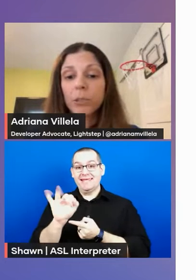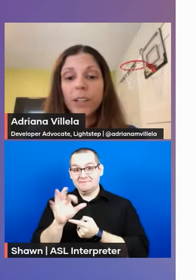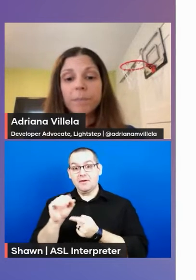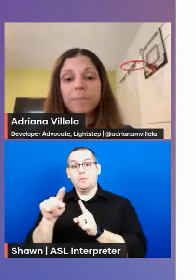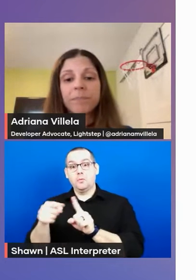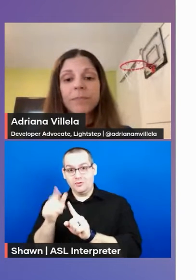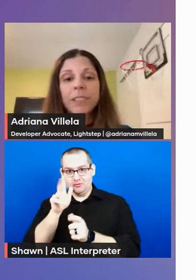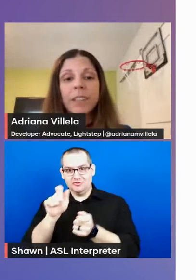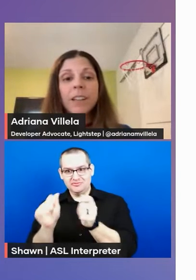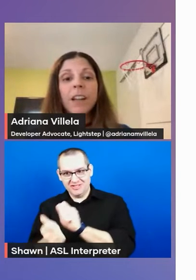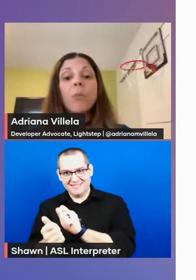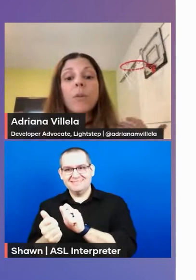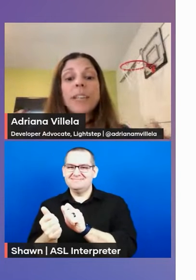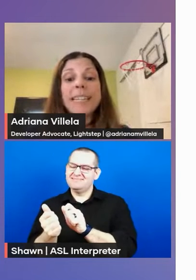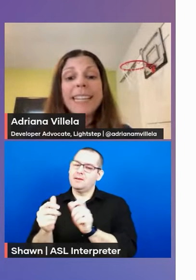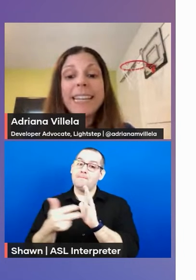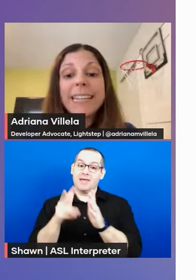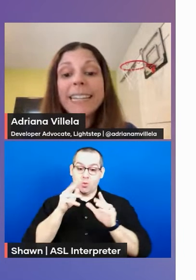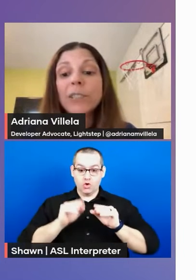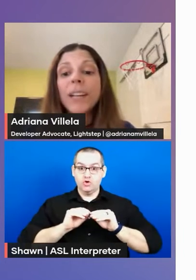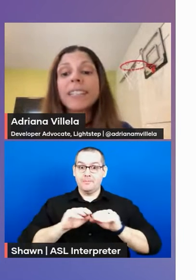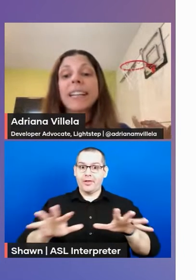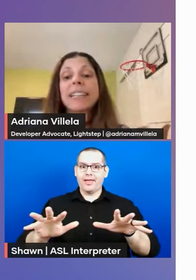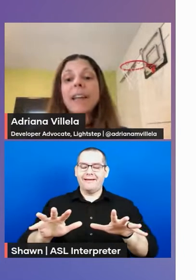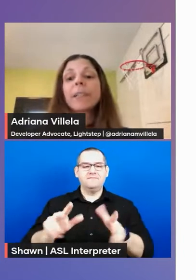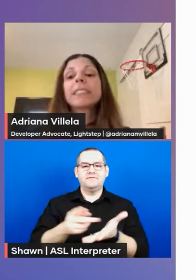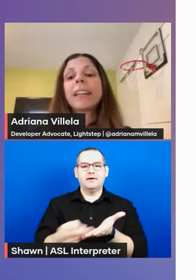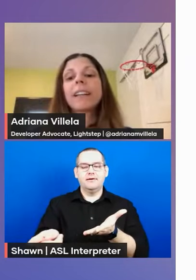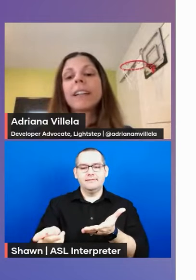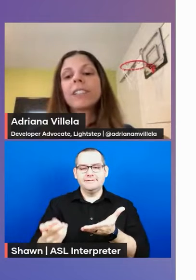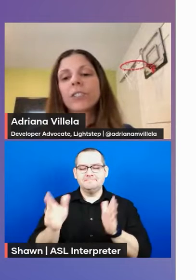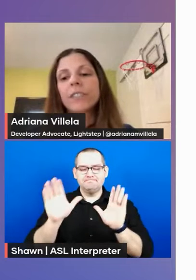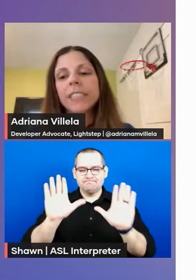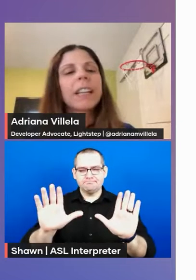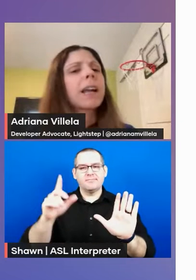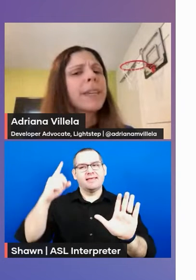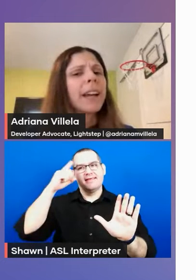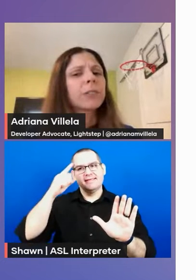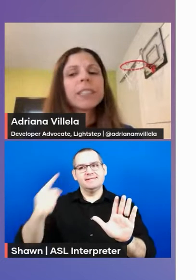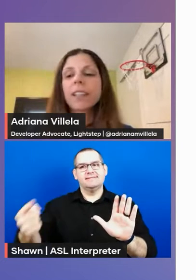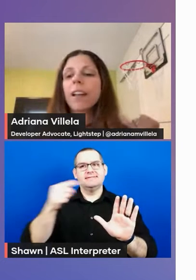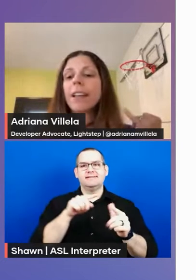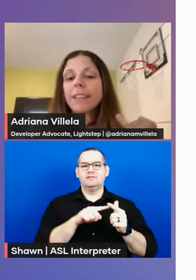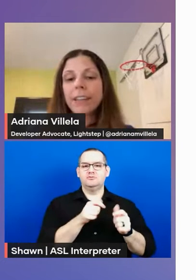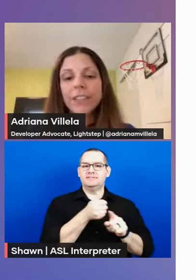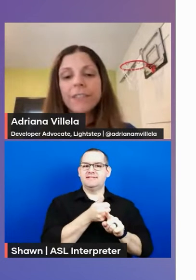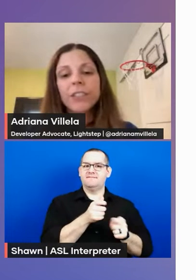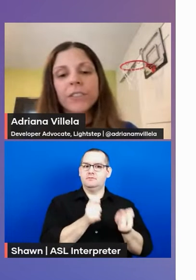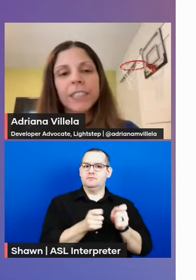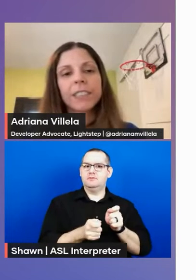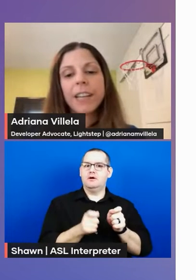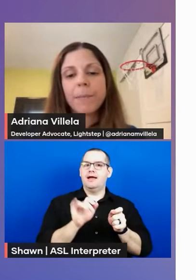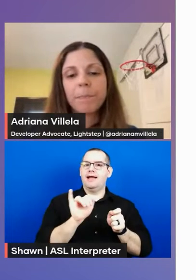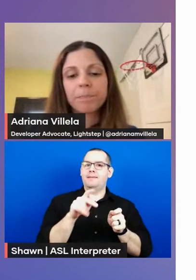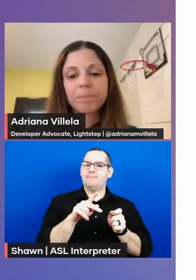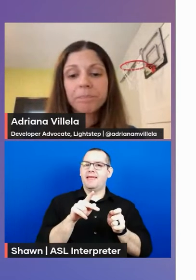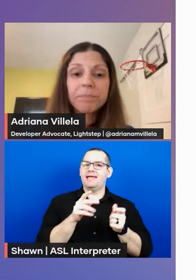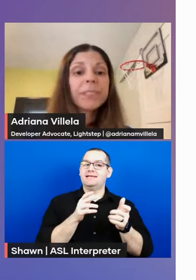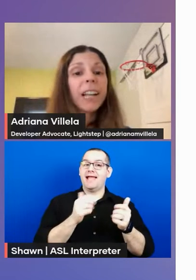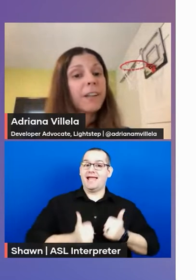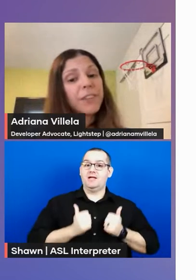fail to deploy. What we need is a way to dynamically get a service's IP address given the service's